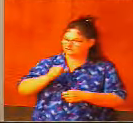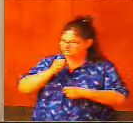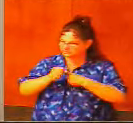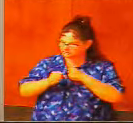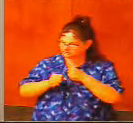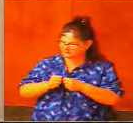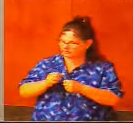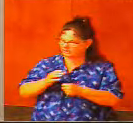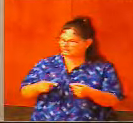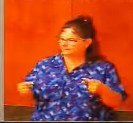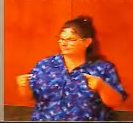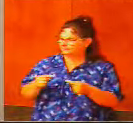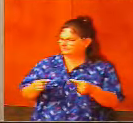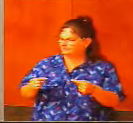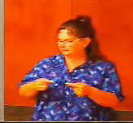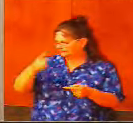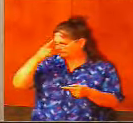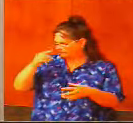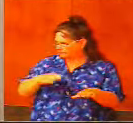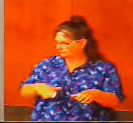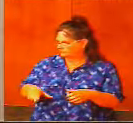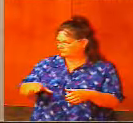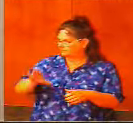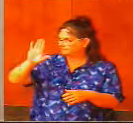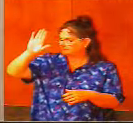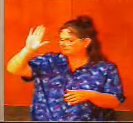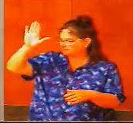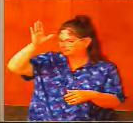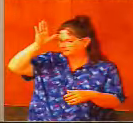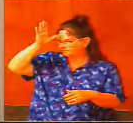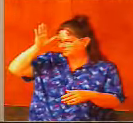and pain, to accomplish the Father's will.